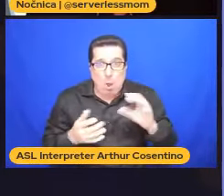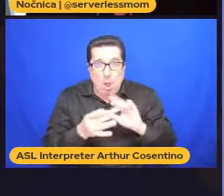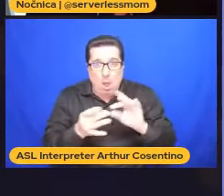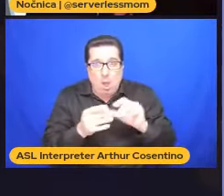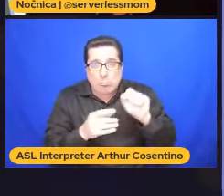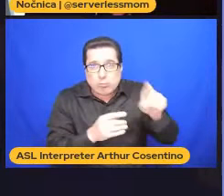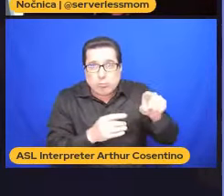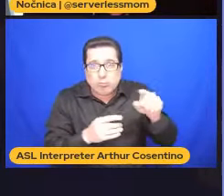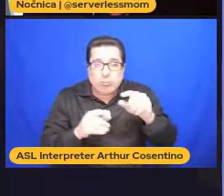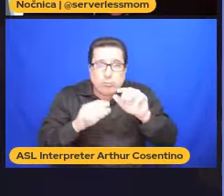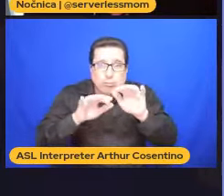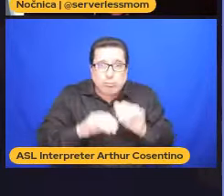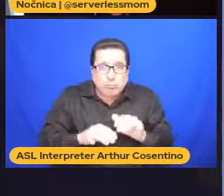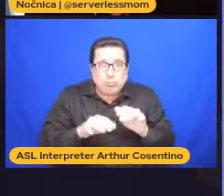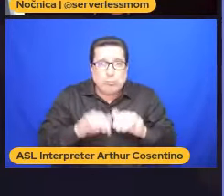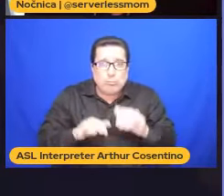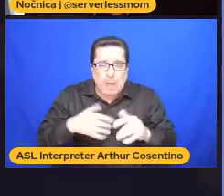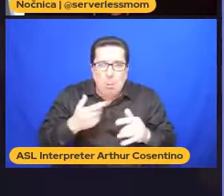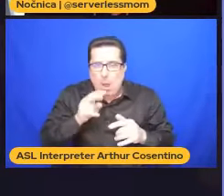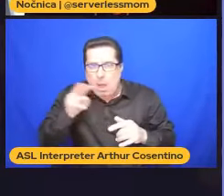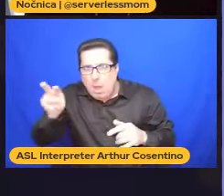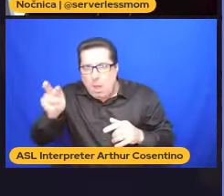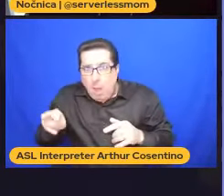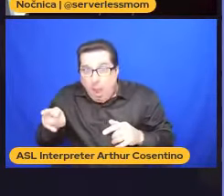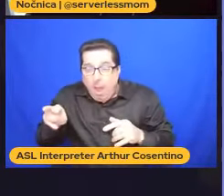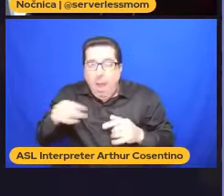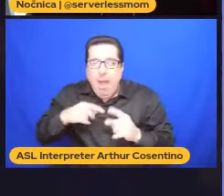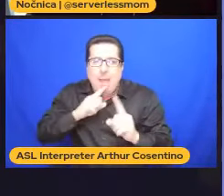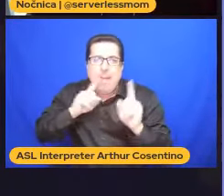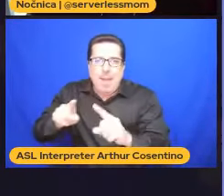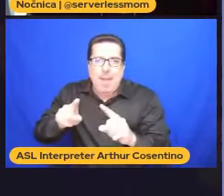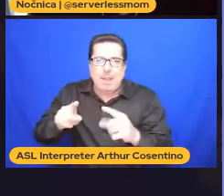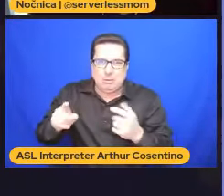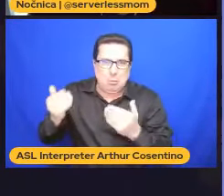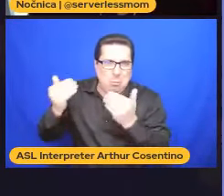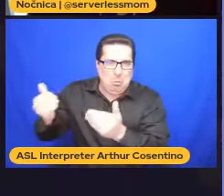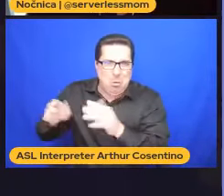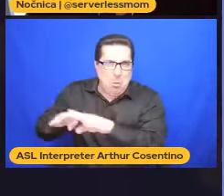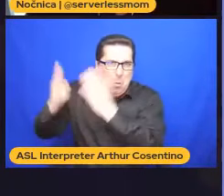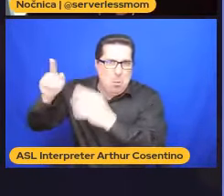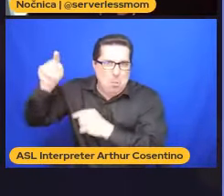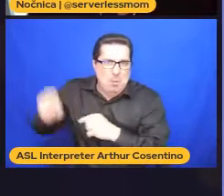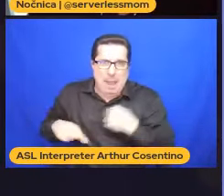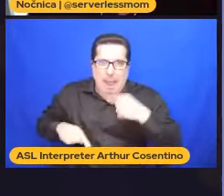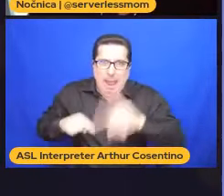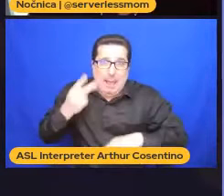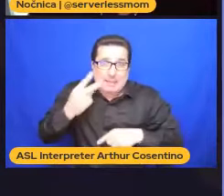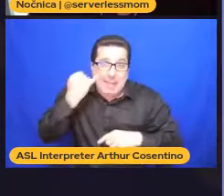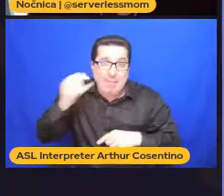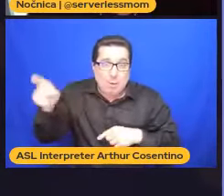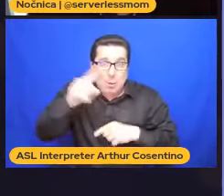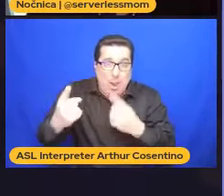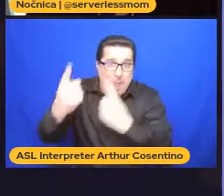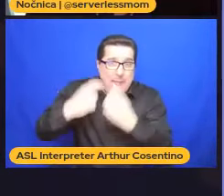StreamYard chat, I would just super duper appreciate that. But because I can't see if you're sending questions in